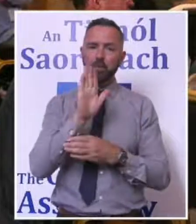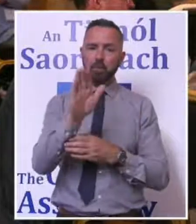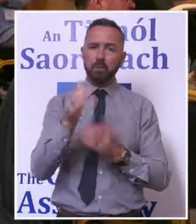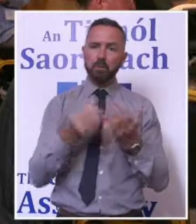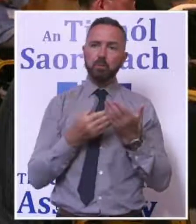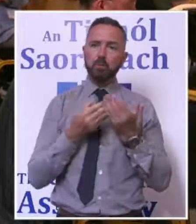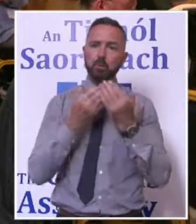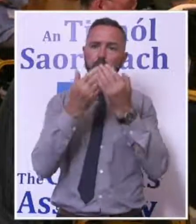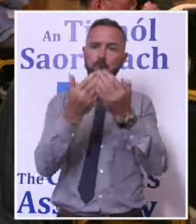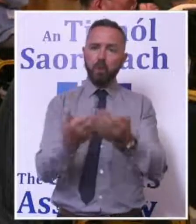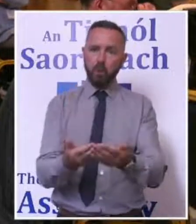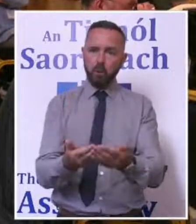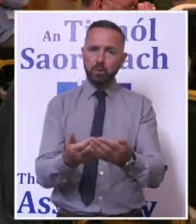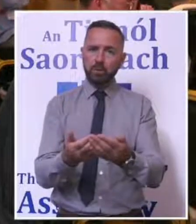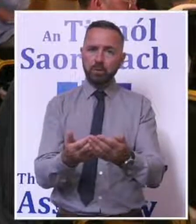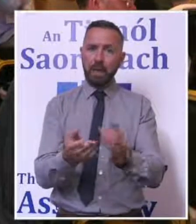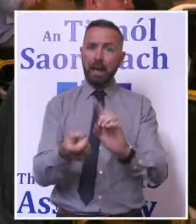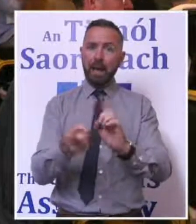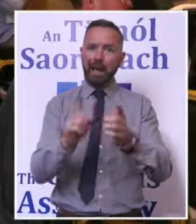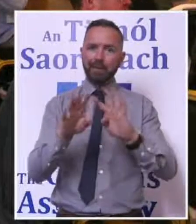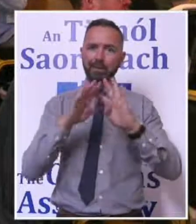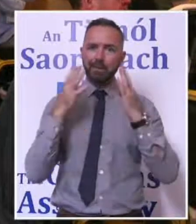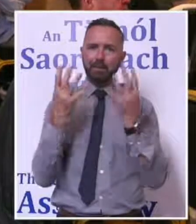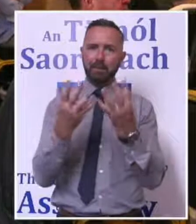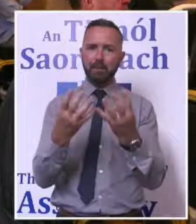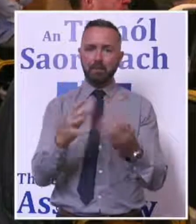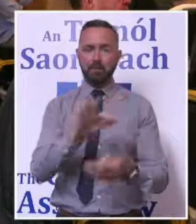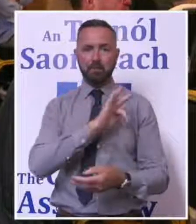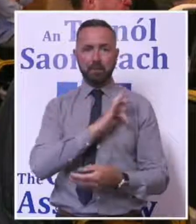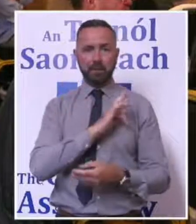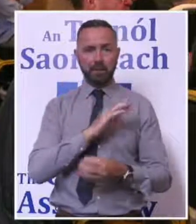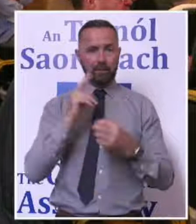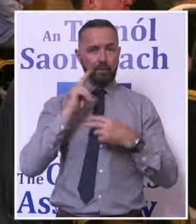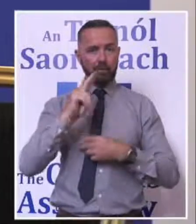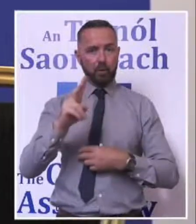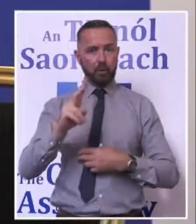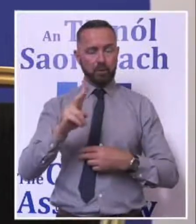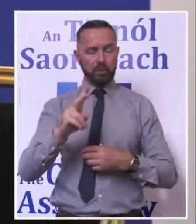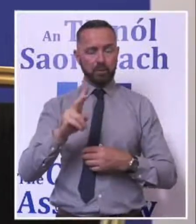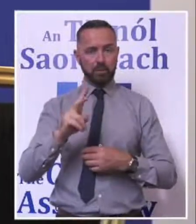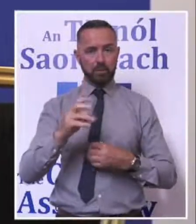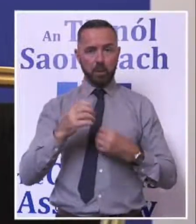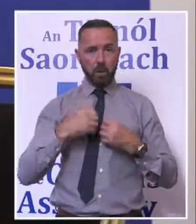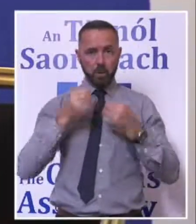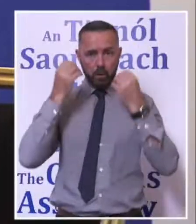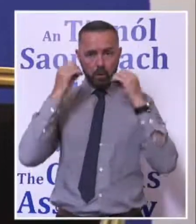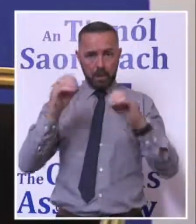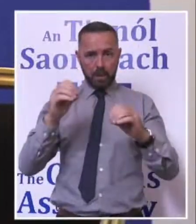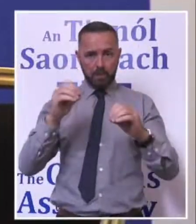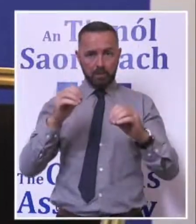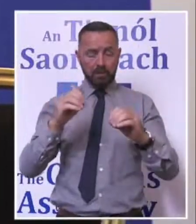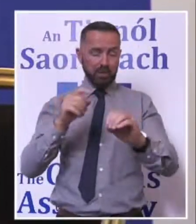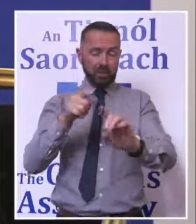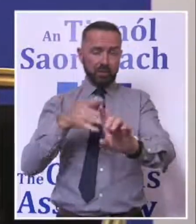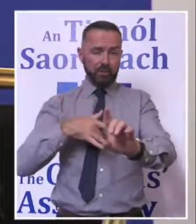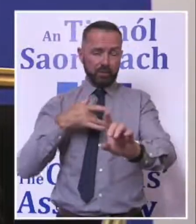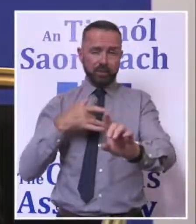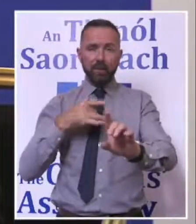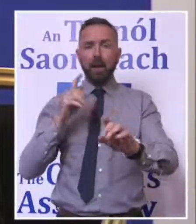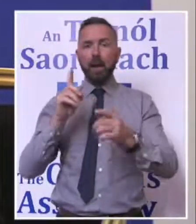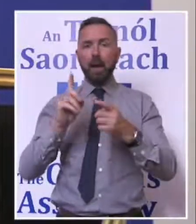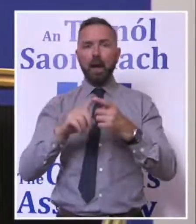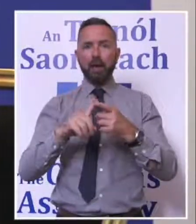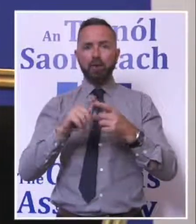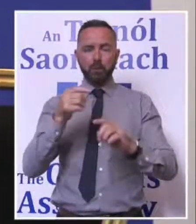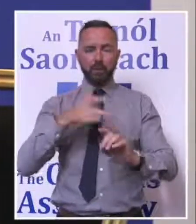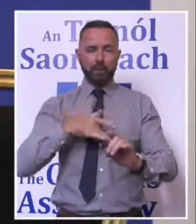as an assembly. I was given an opportunity to voice my opinion, and it was scrupulously fair. And the work that's